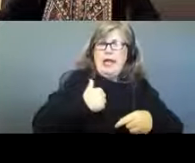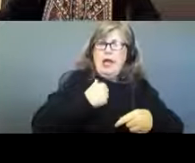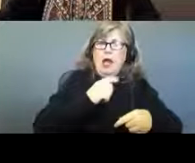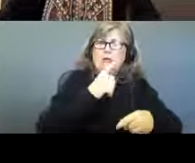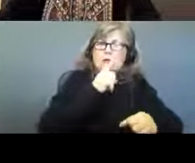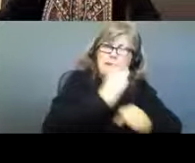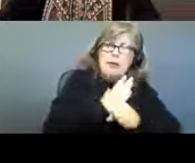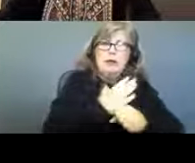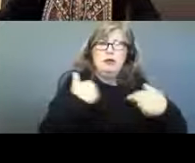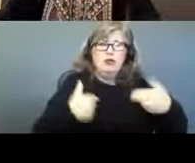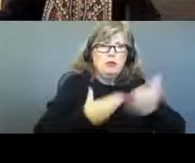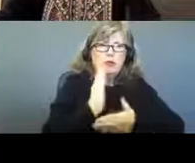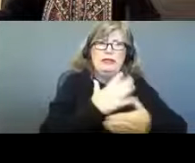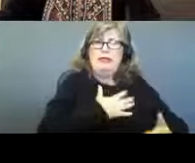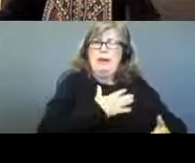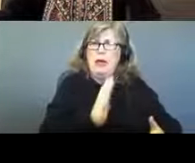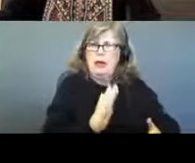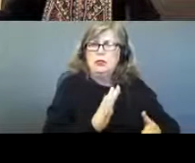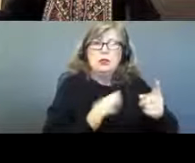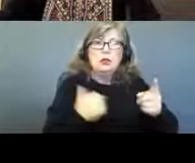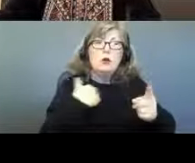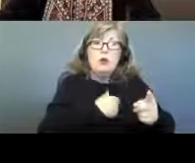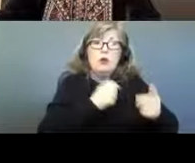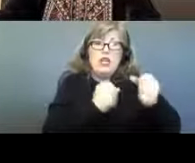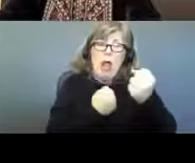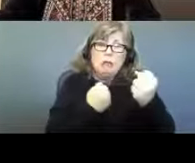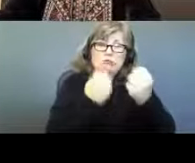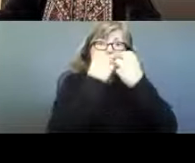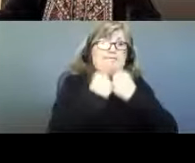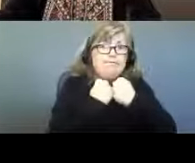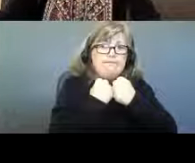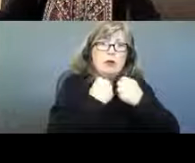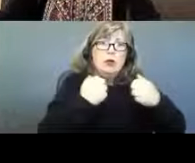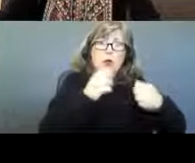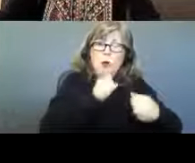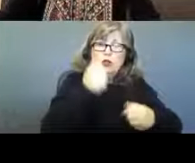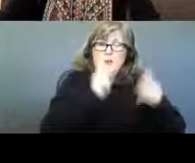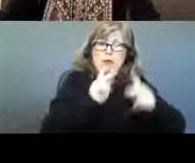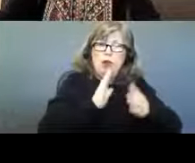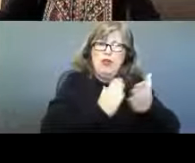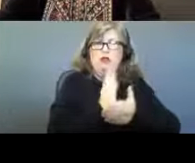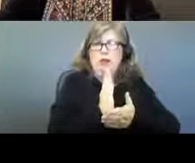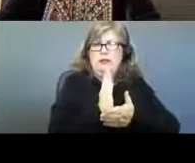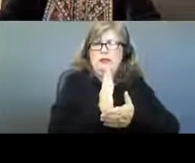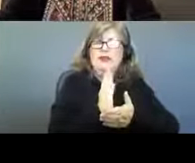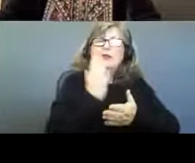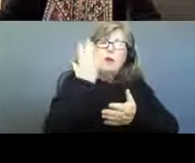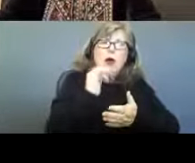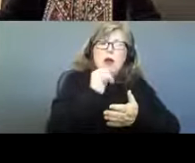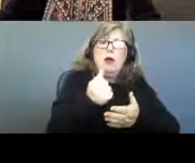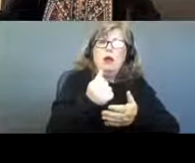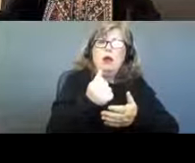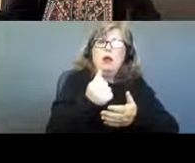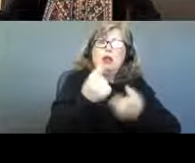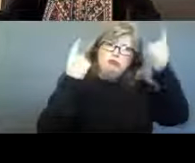rights, and a way to uphold the human rights of older persons. Let us support a United Nations Convention on